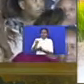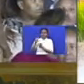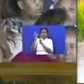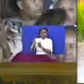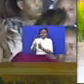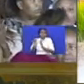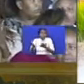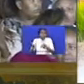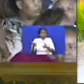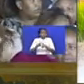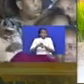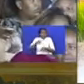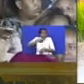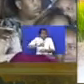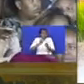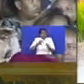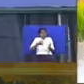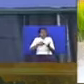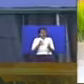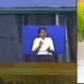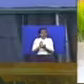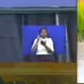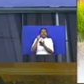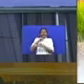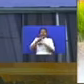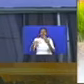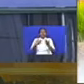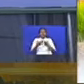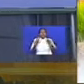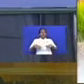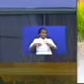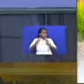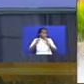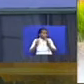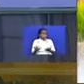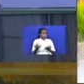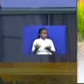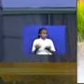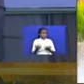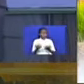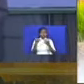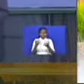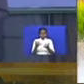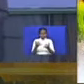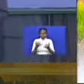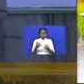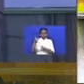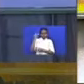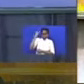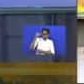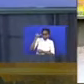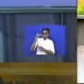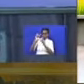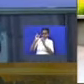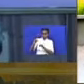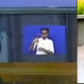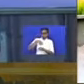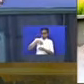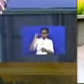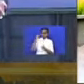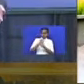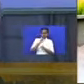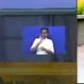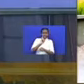food chain. Now imagine if we can do that, not just with Mama Njeri, but what if I could do that